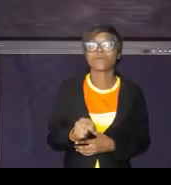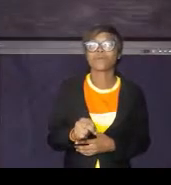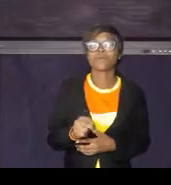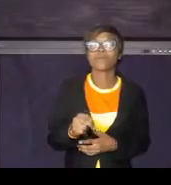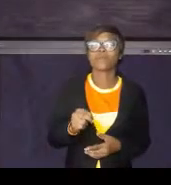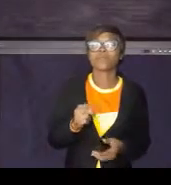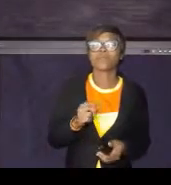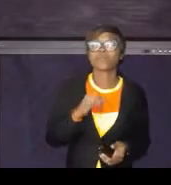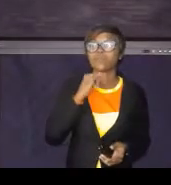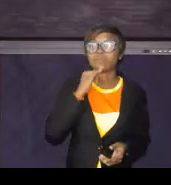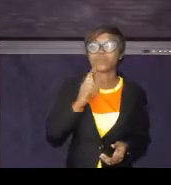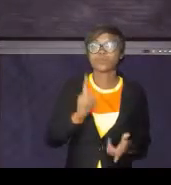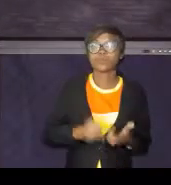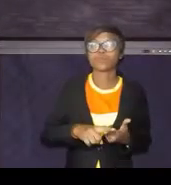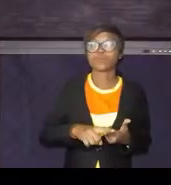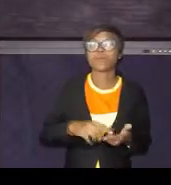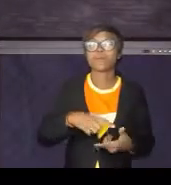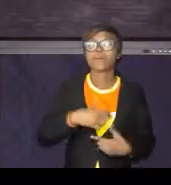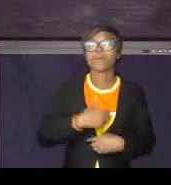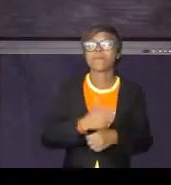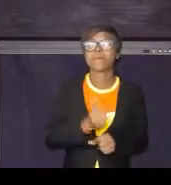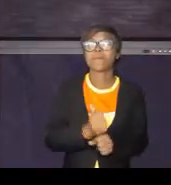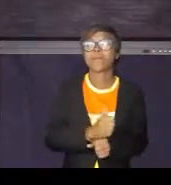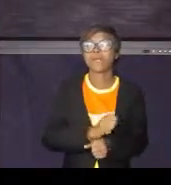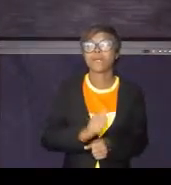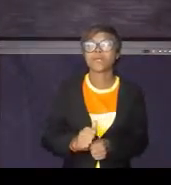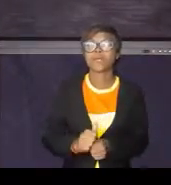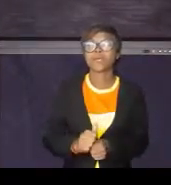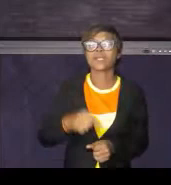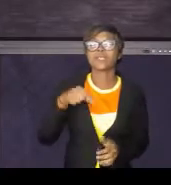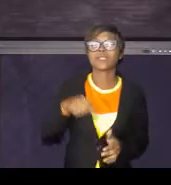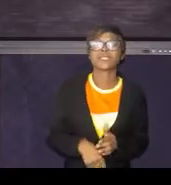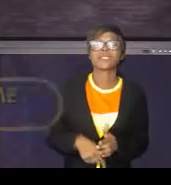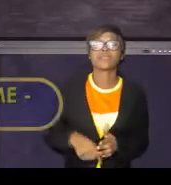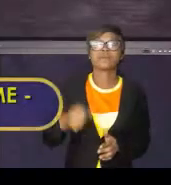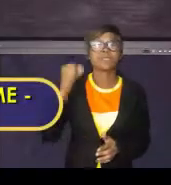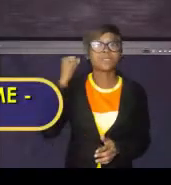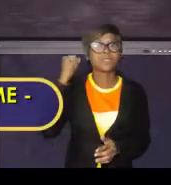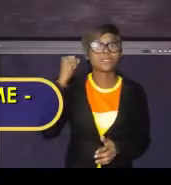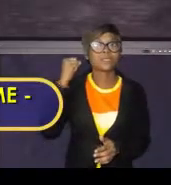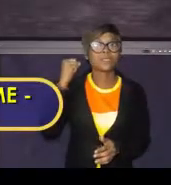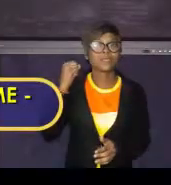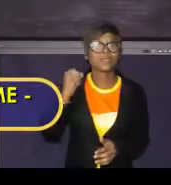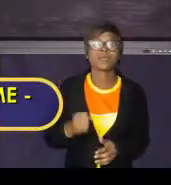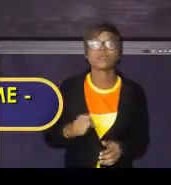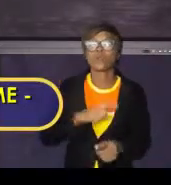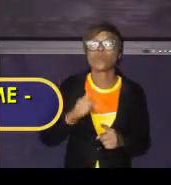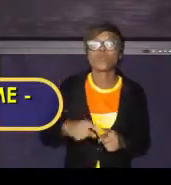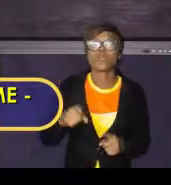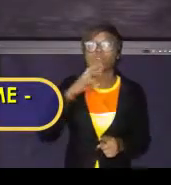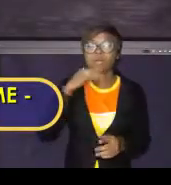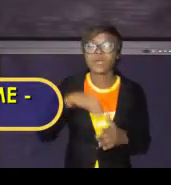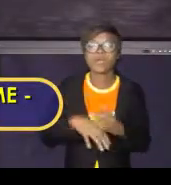one, G-R-O-A-N. It means to make a deep sound when in pain.